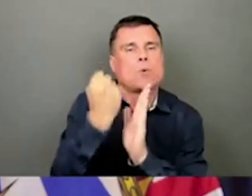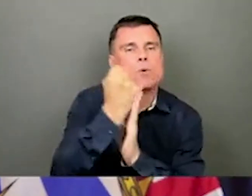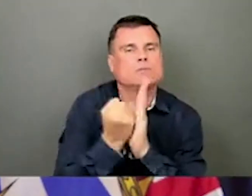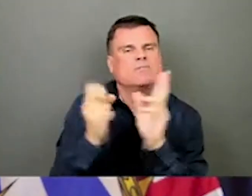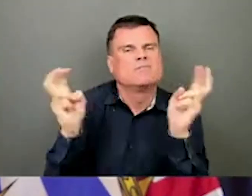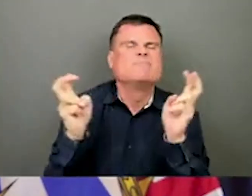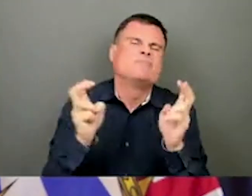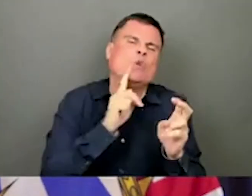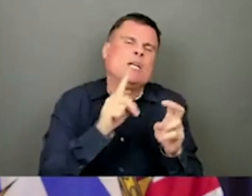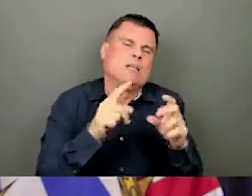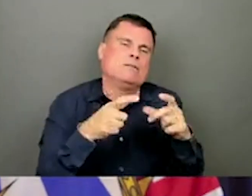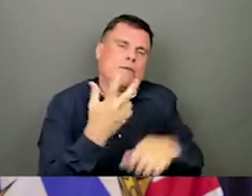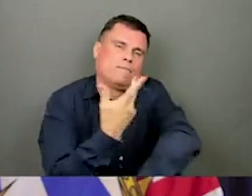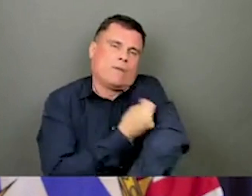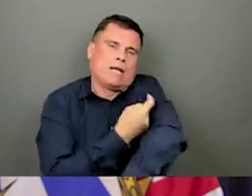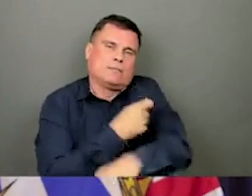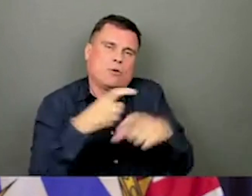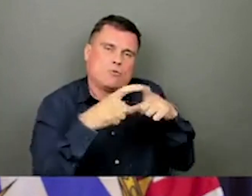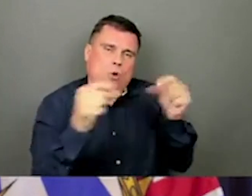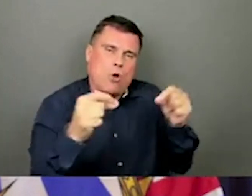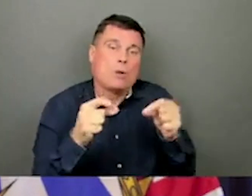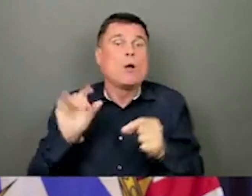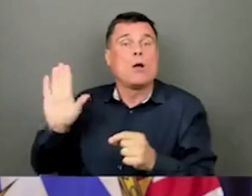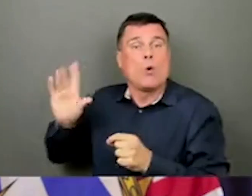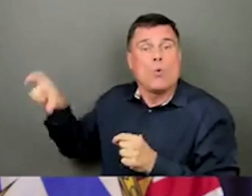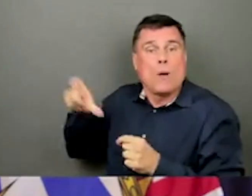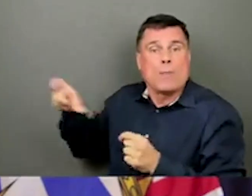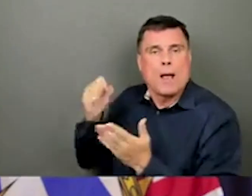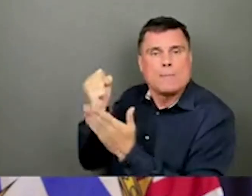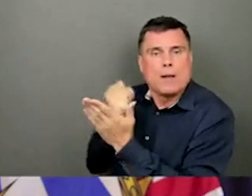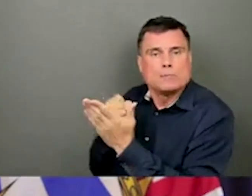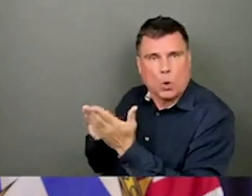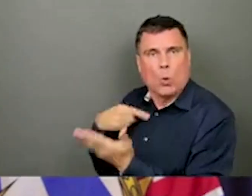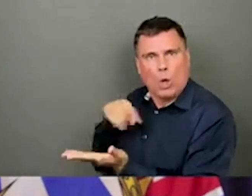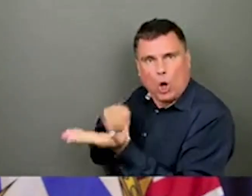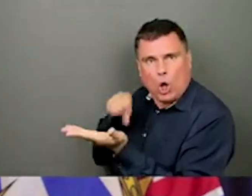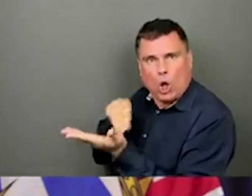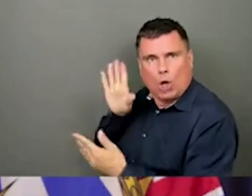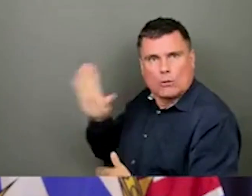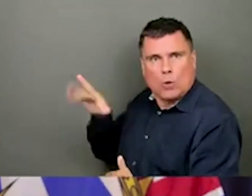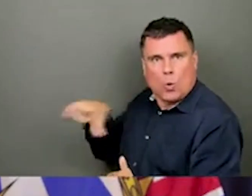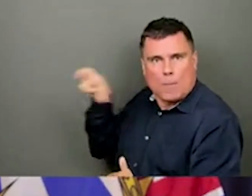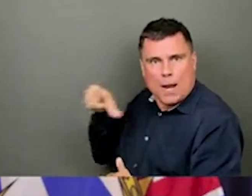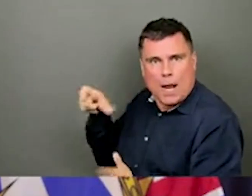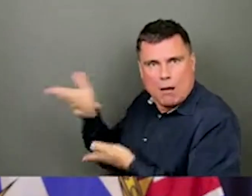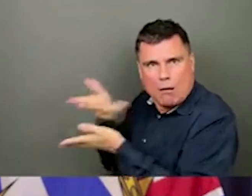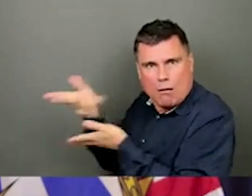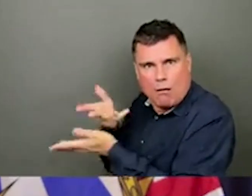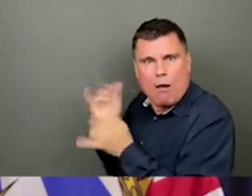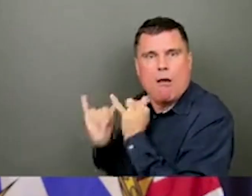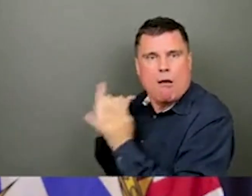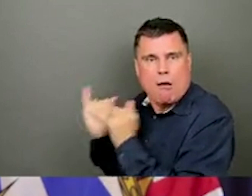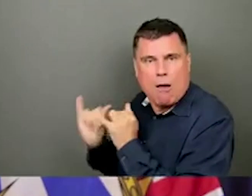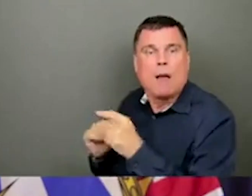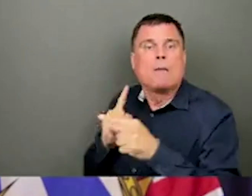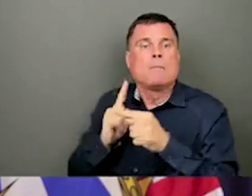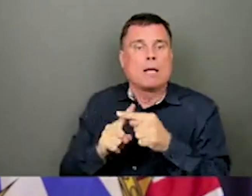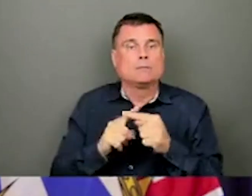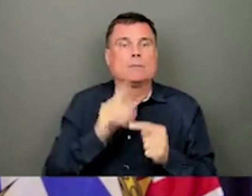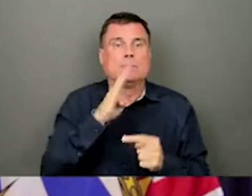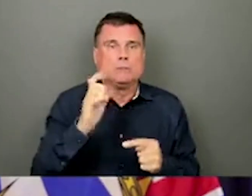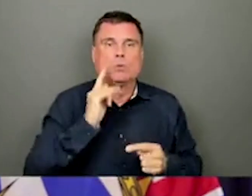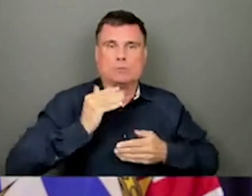that province, and we've learned a great deal from their implementation. And of course, other jurisdictions will learn from the work we do here in British